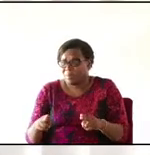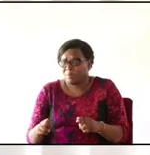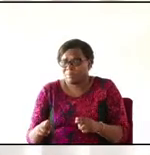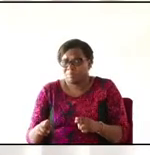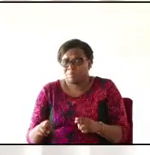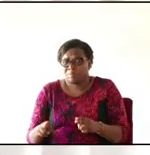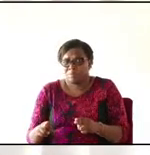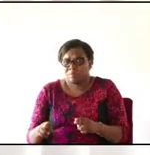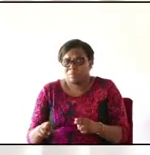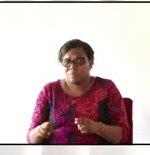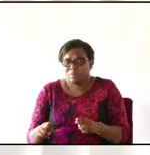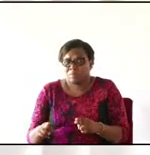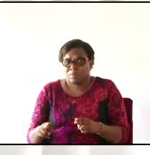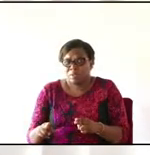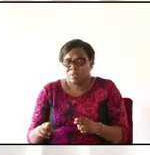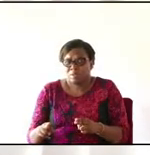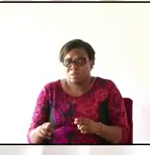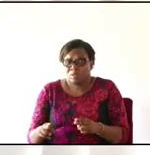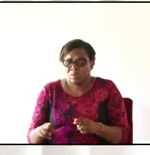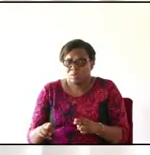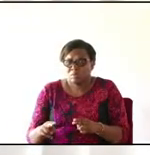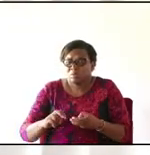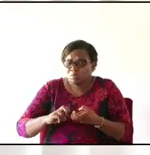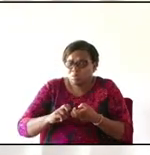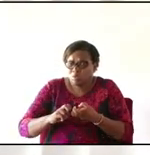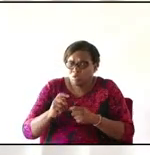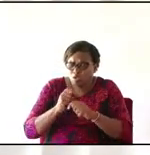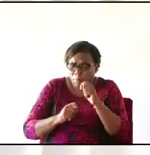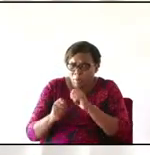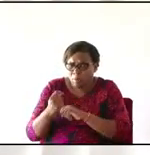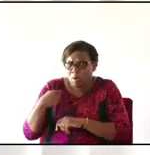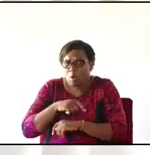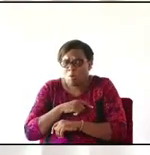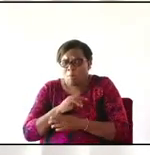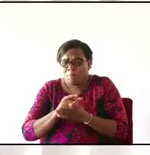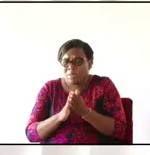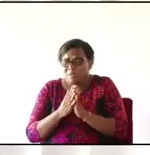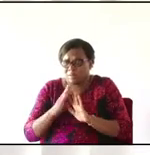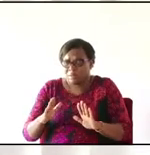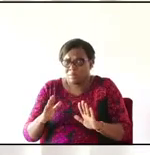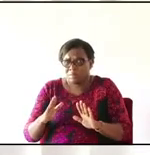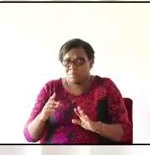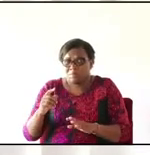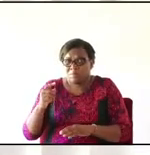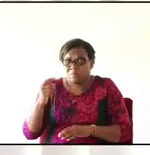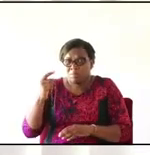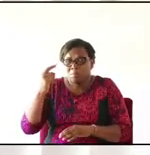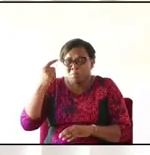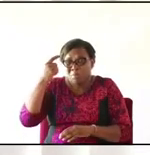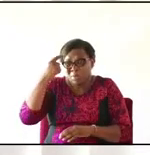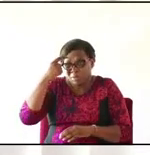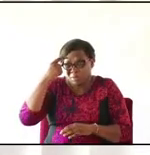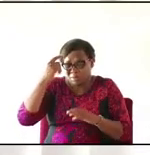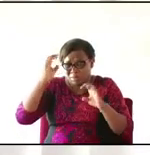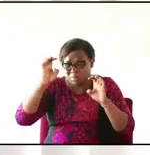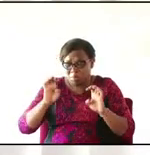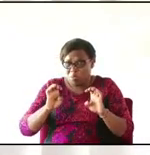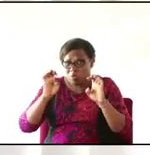peace, mentally, emotionally, physically,